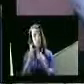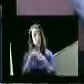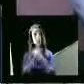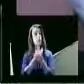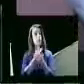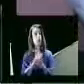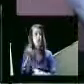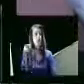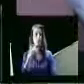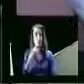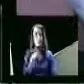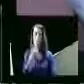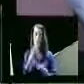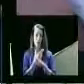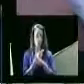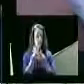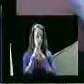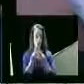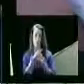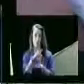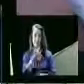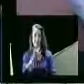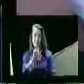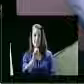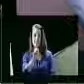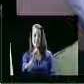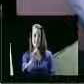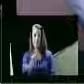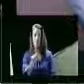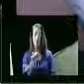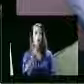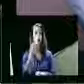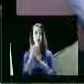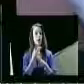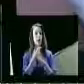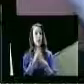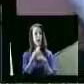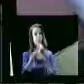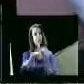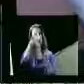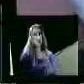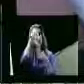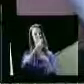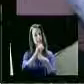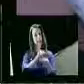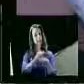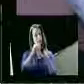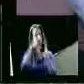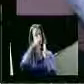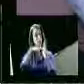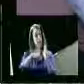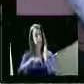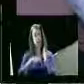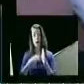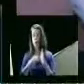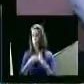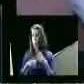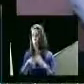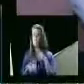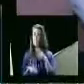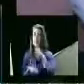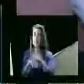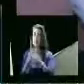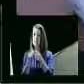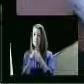told, quote, we don't use the term dyslexia. We call it a learning disability in reading. Here's my problem with that. Dyslexia is listed